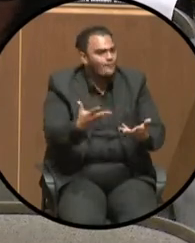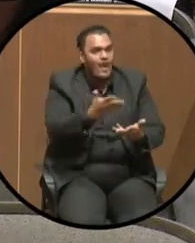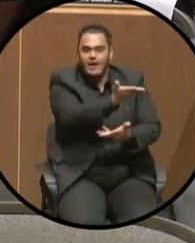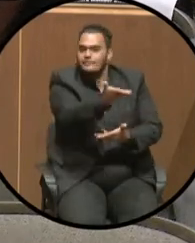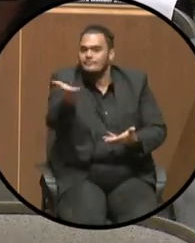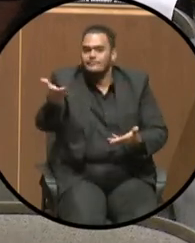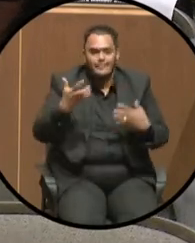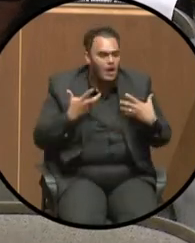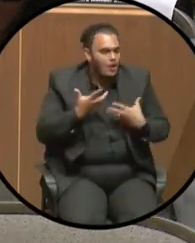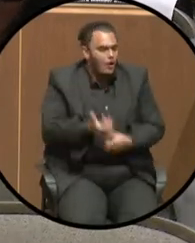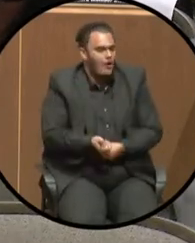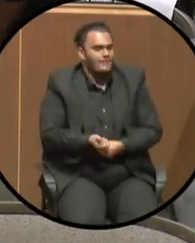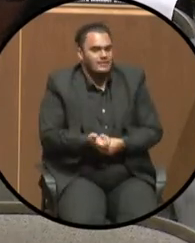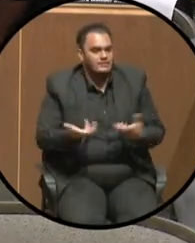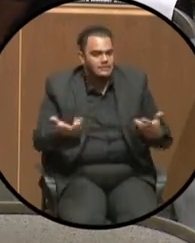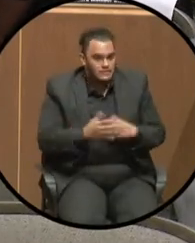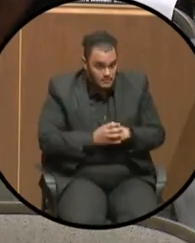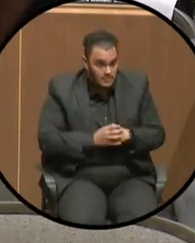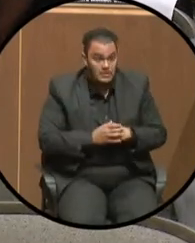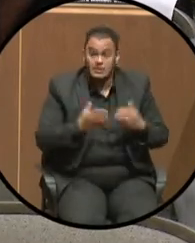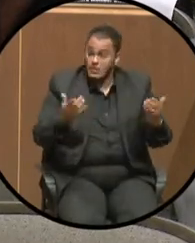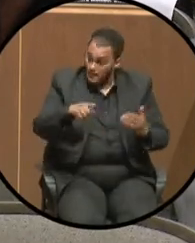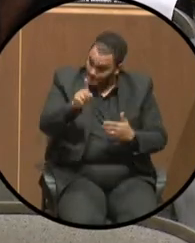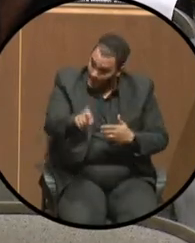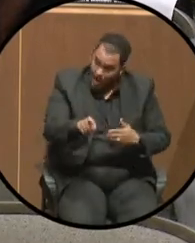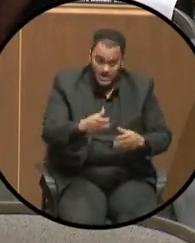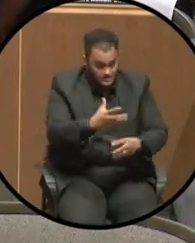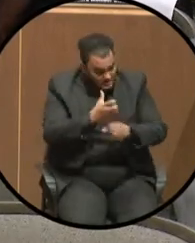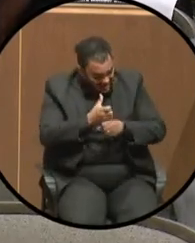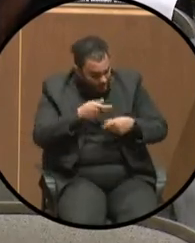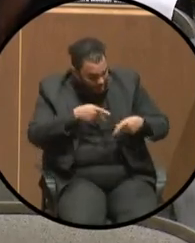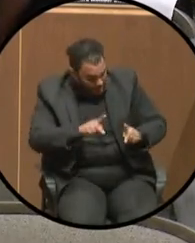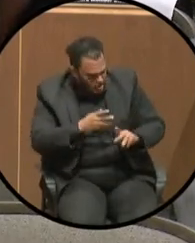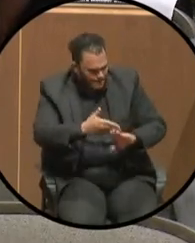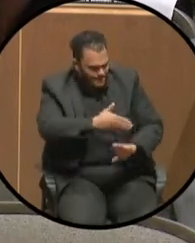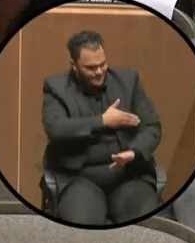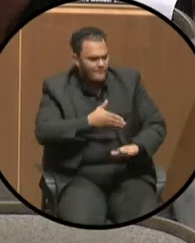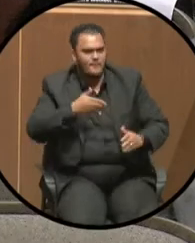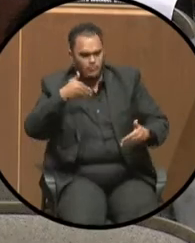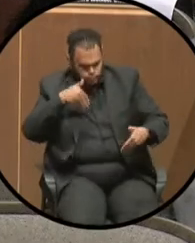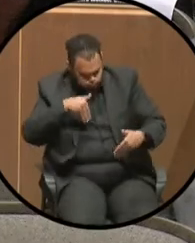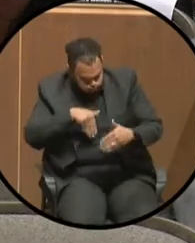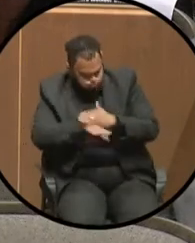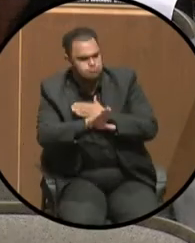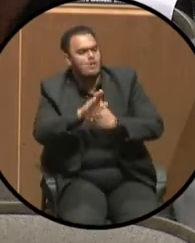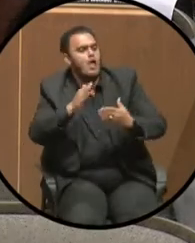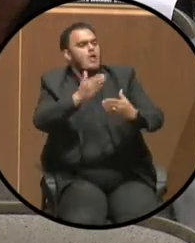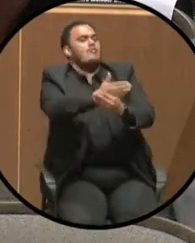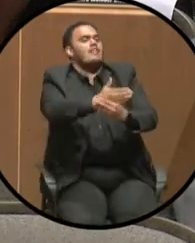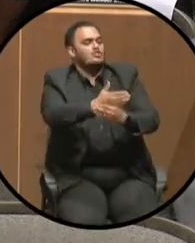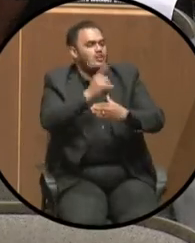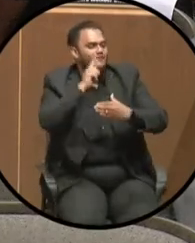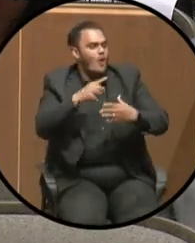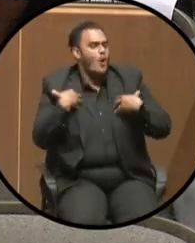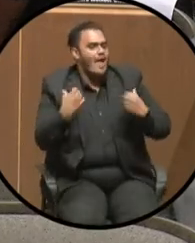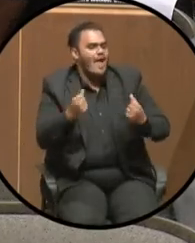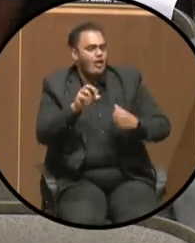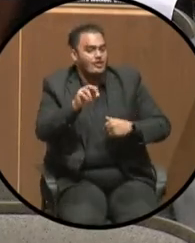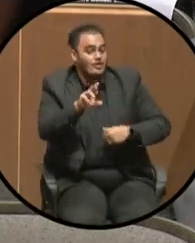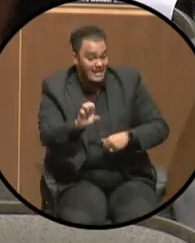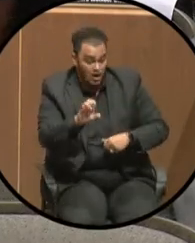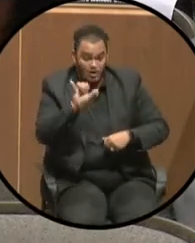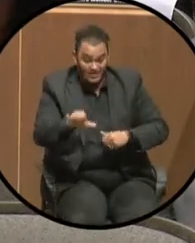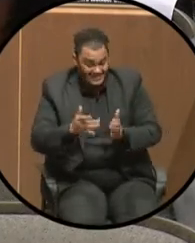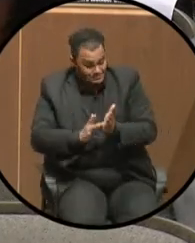consent is a process for getting permission before conducting a health care intervention on a person. Masks are a medical device and